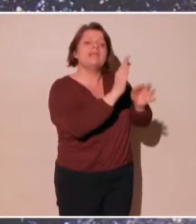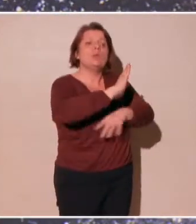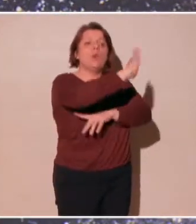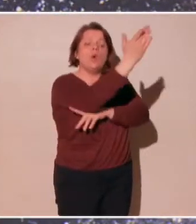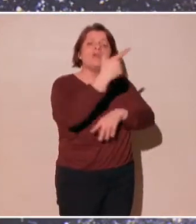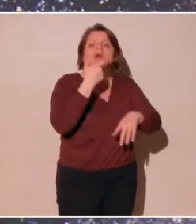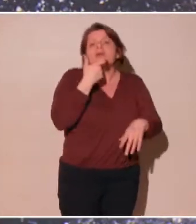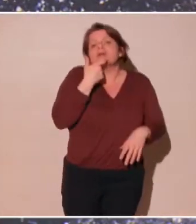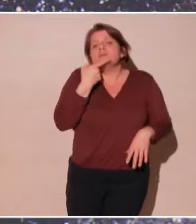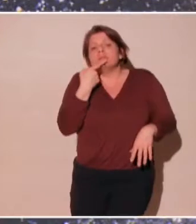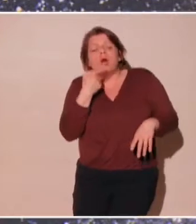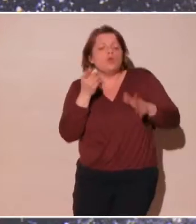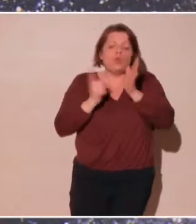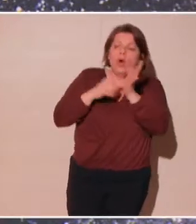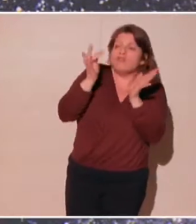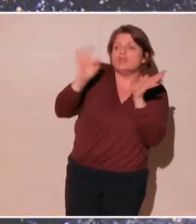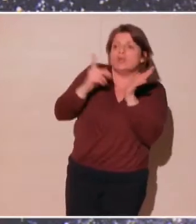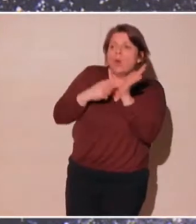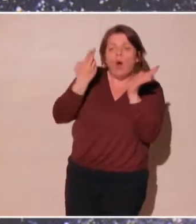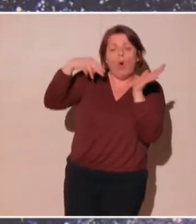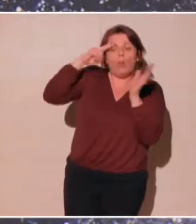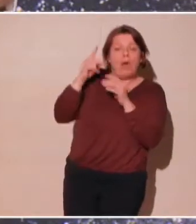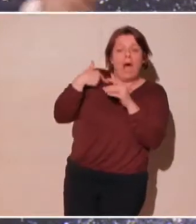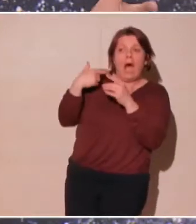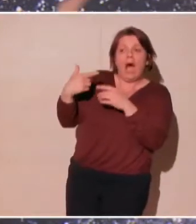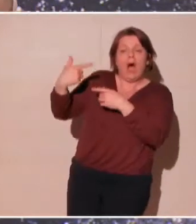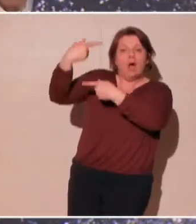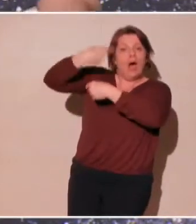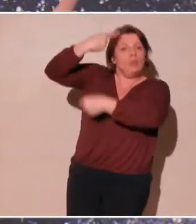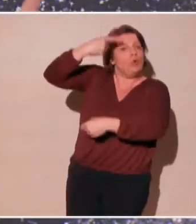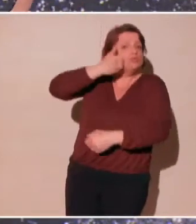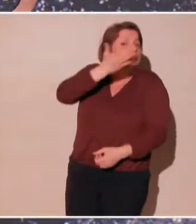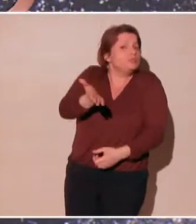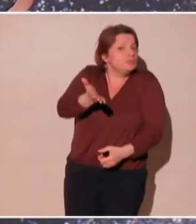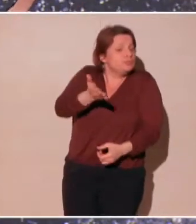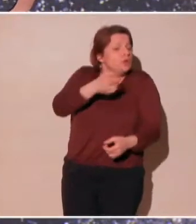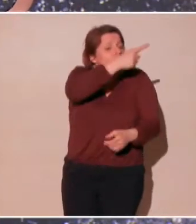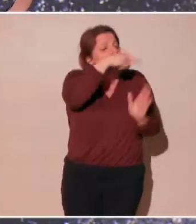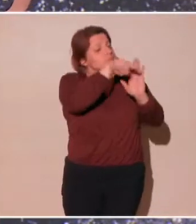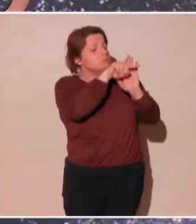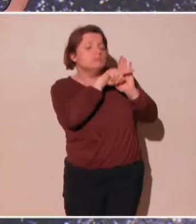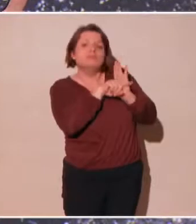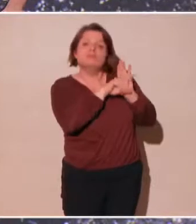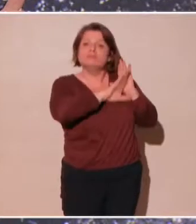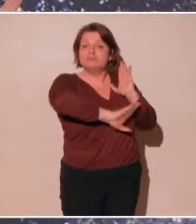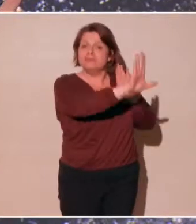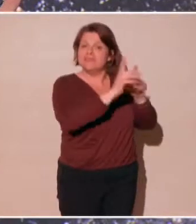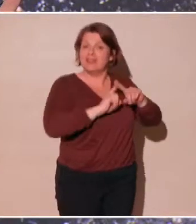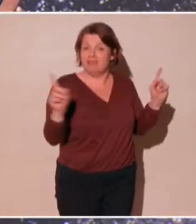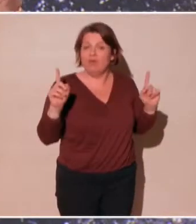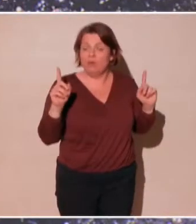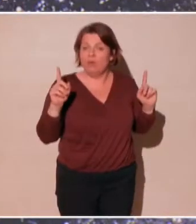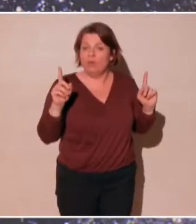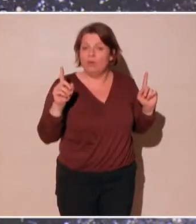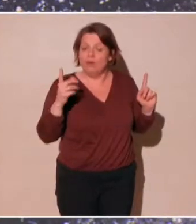in another country, which does not follow either French legislations or European, and have completely different